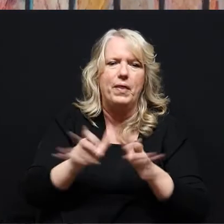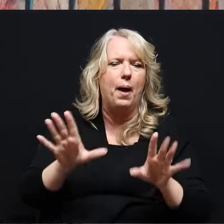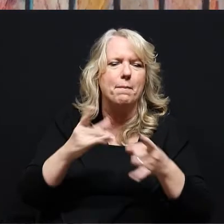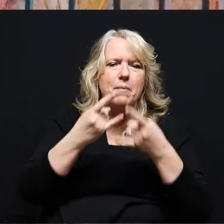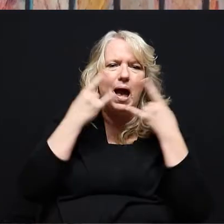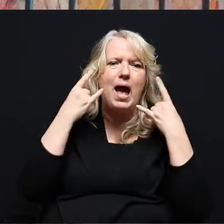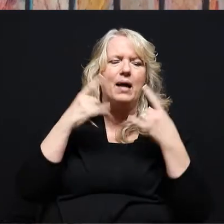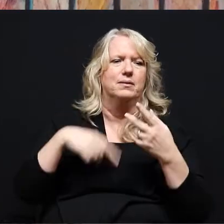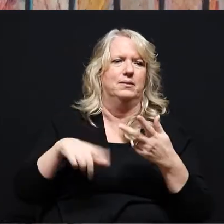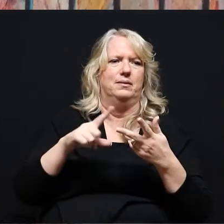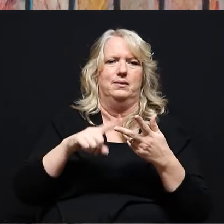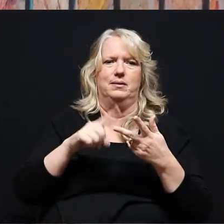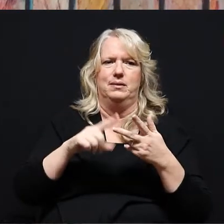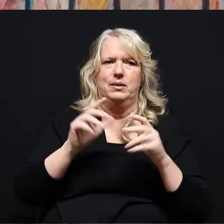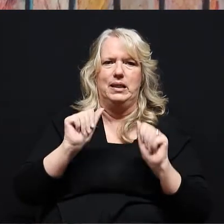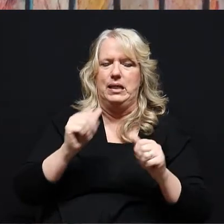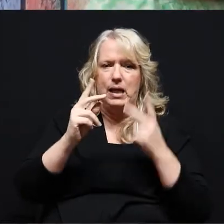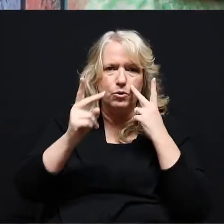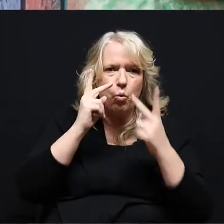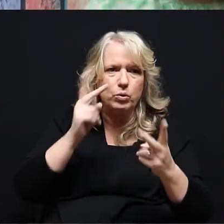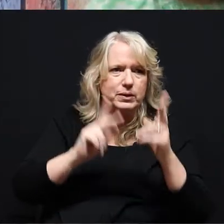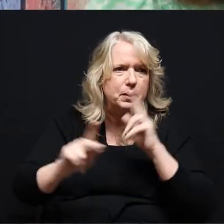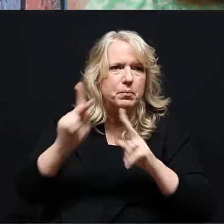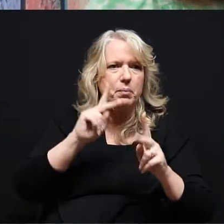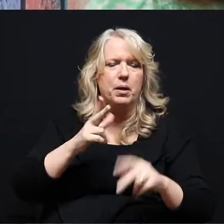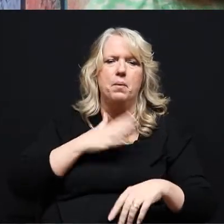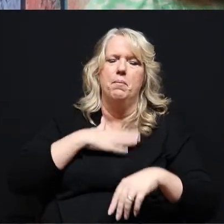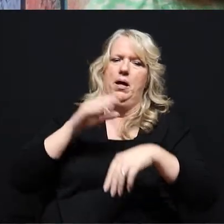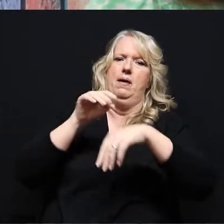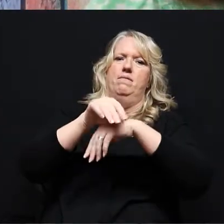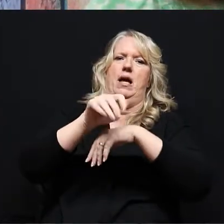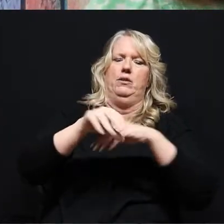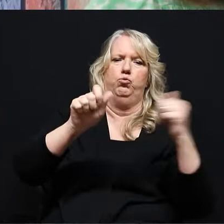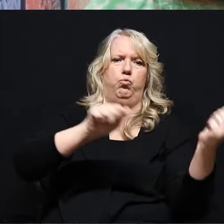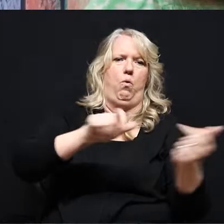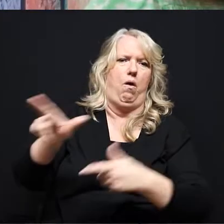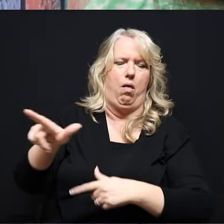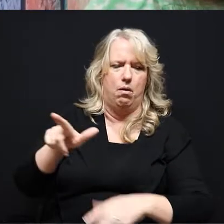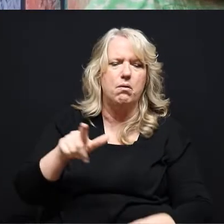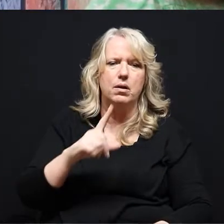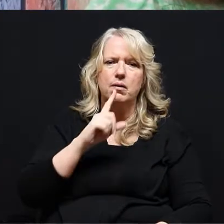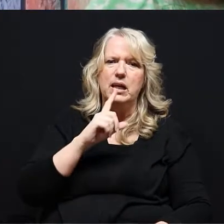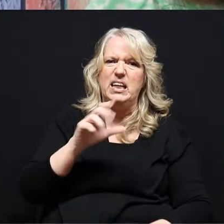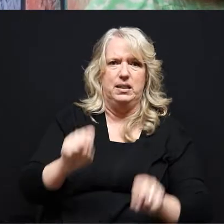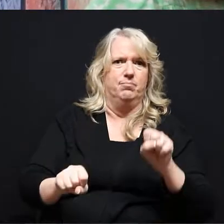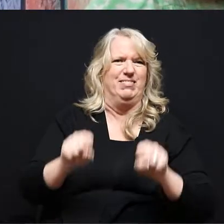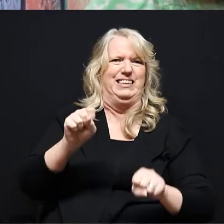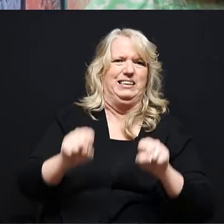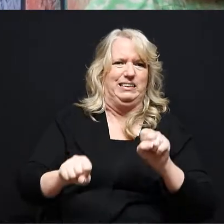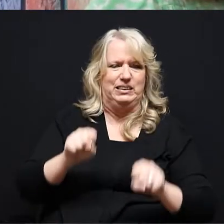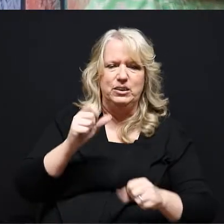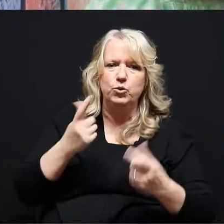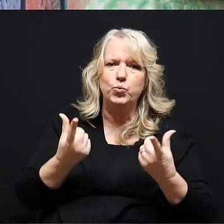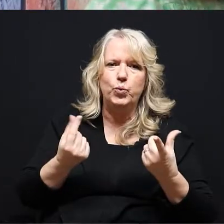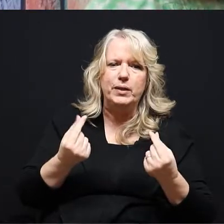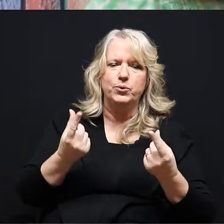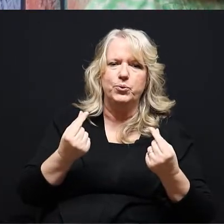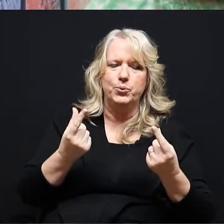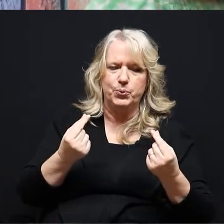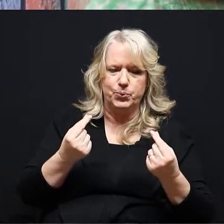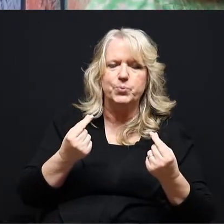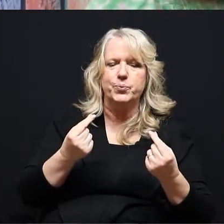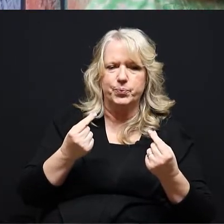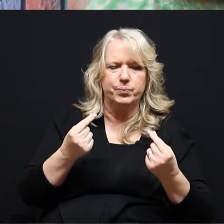and you can go see people. My advice to all of you, if you're unsure what to do,